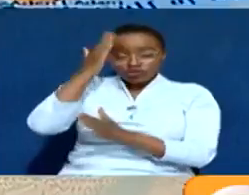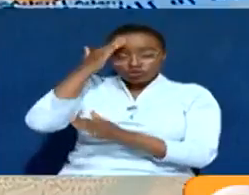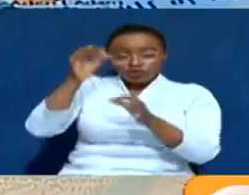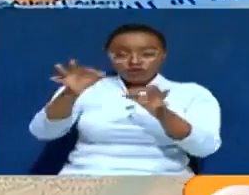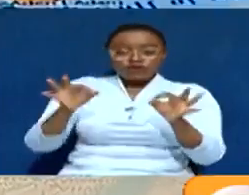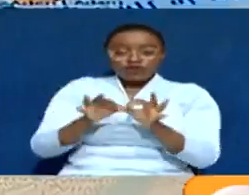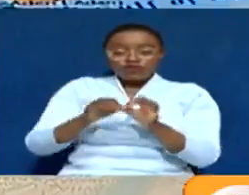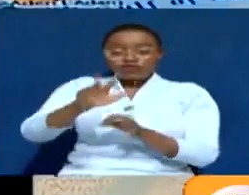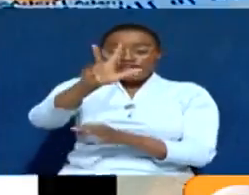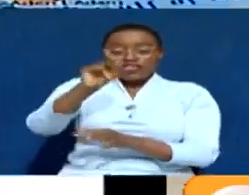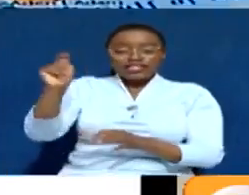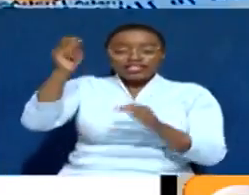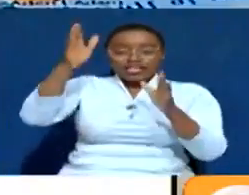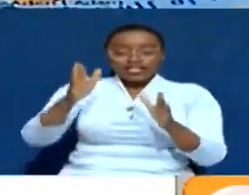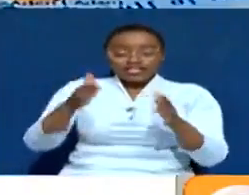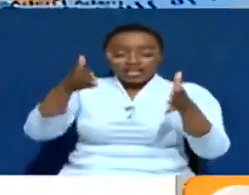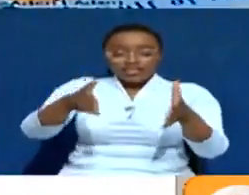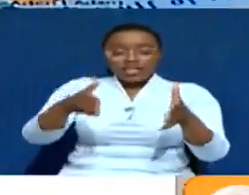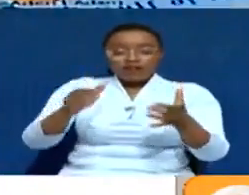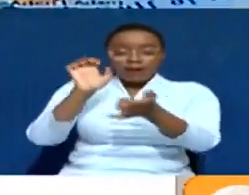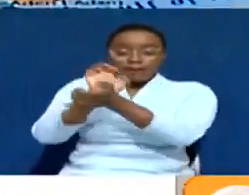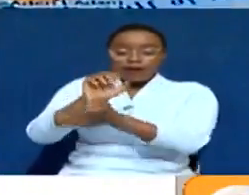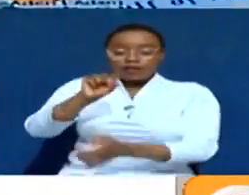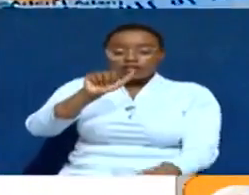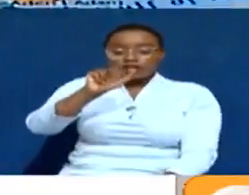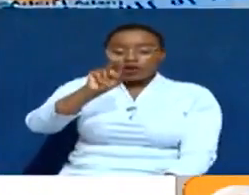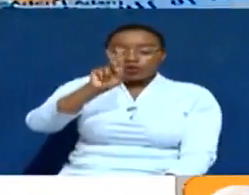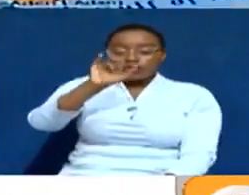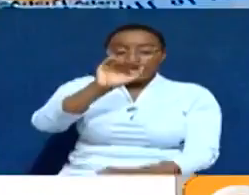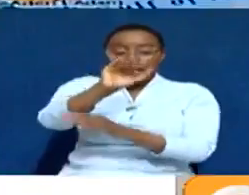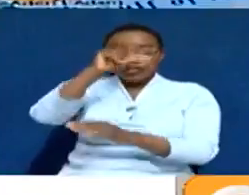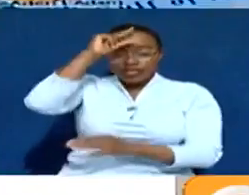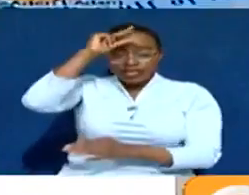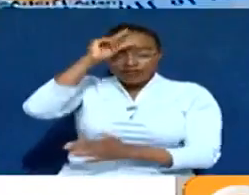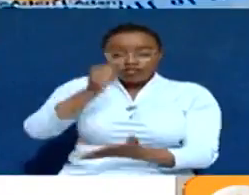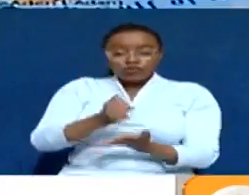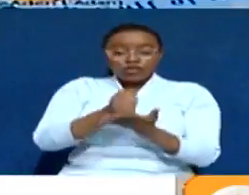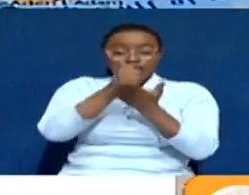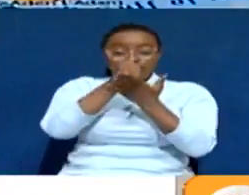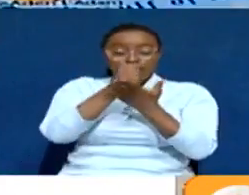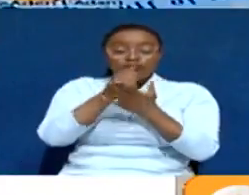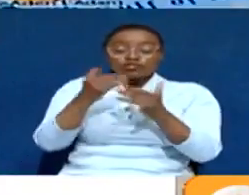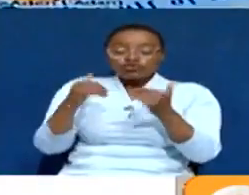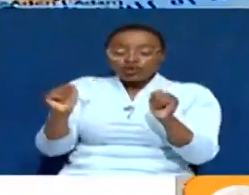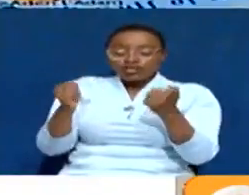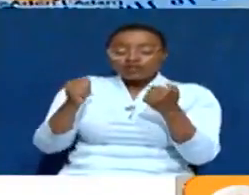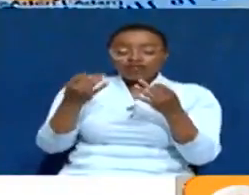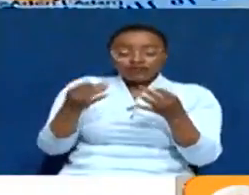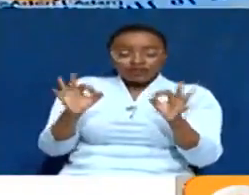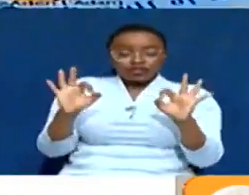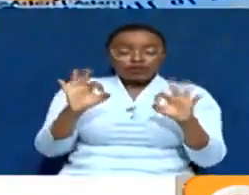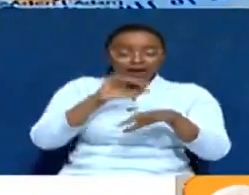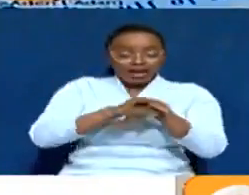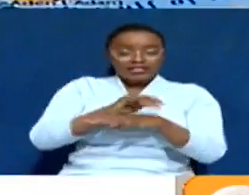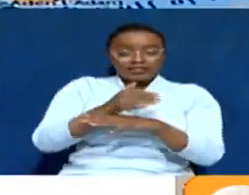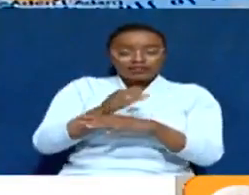The families of 30 Kenyans currently being detained in Saudi Arabia are calling on the government to intervene to secure their freedom.